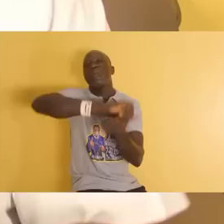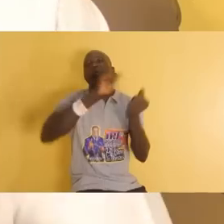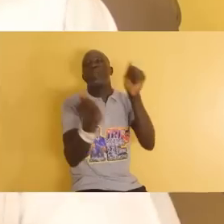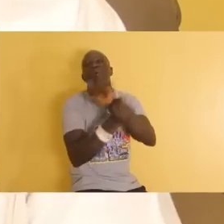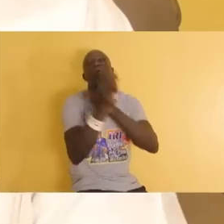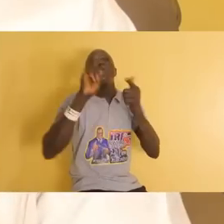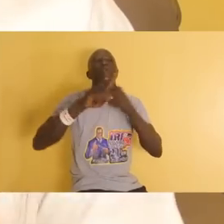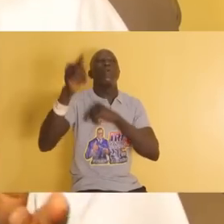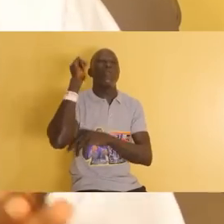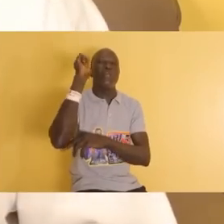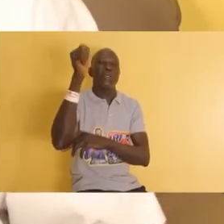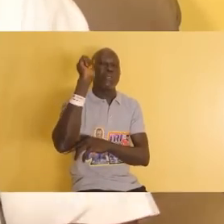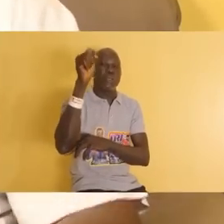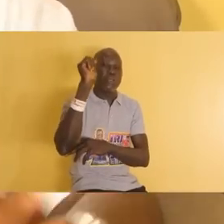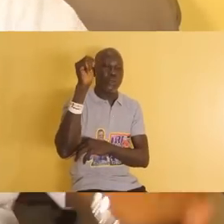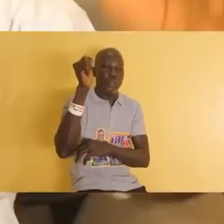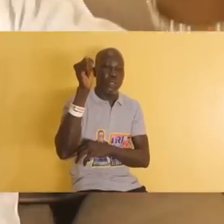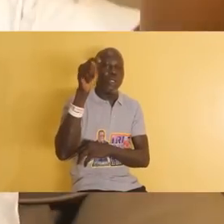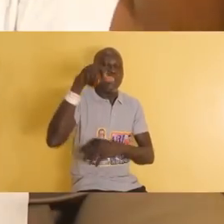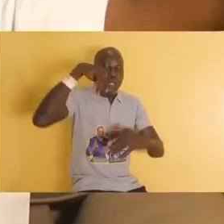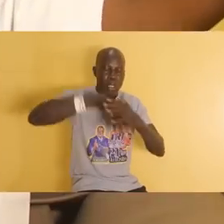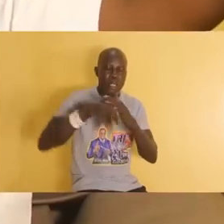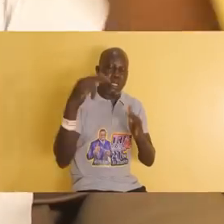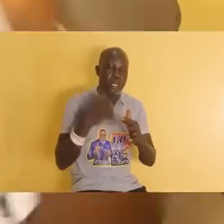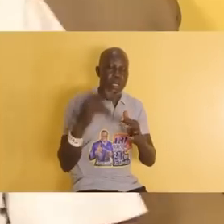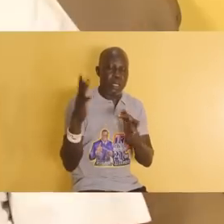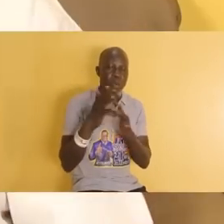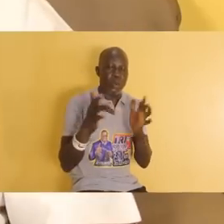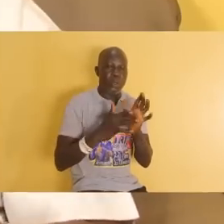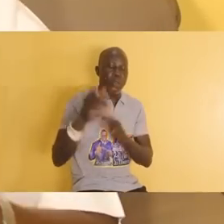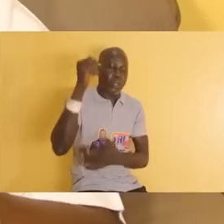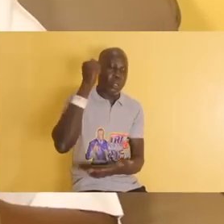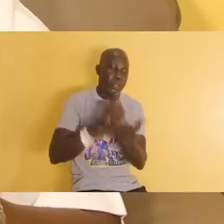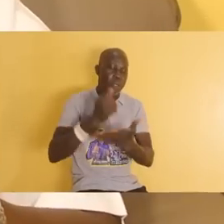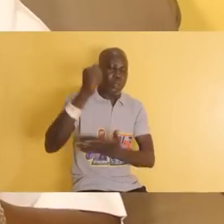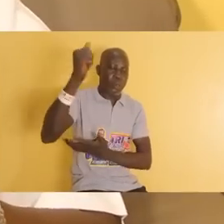boy, boy, boy, boy, boy, boy,